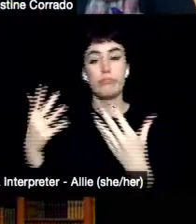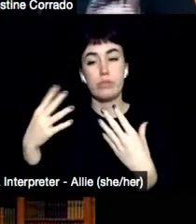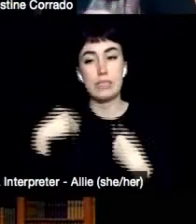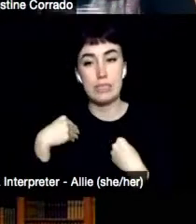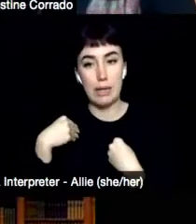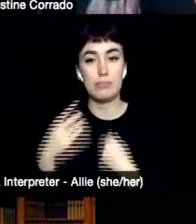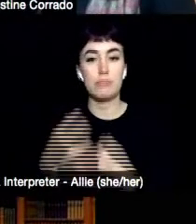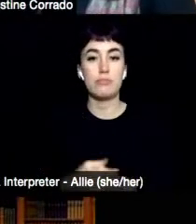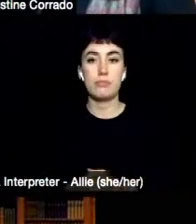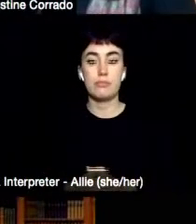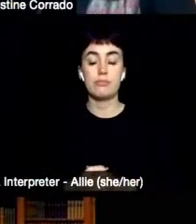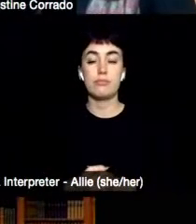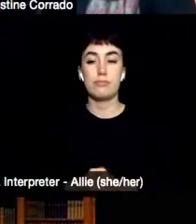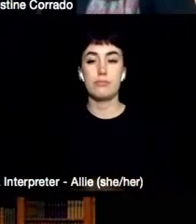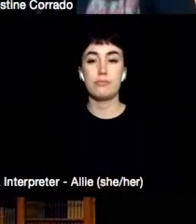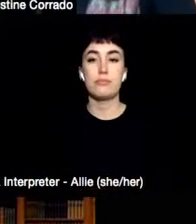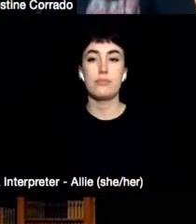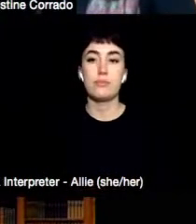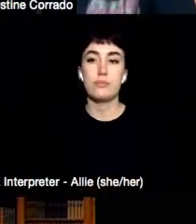the resolution for us.